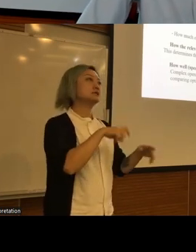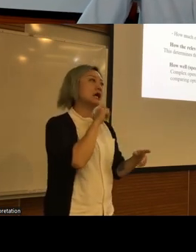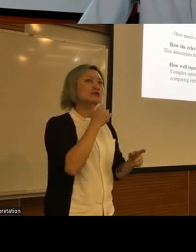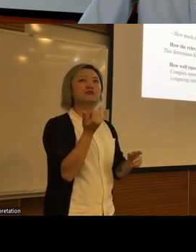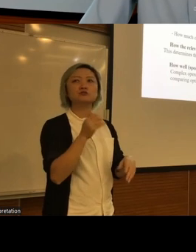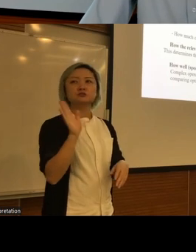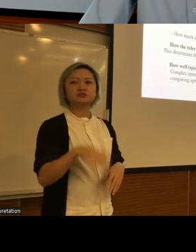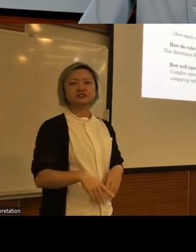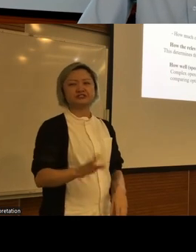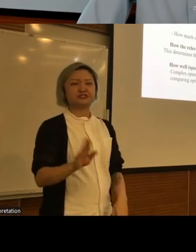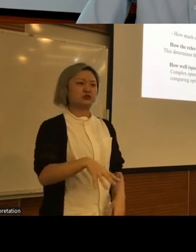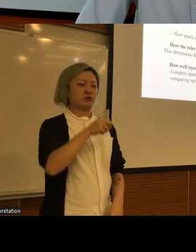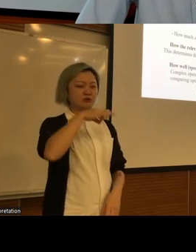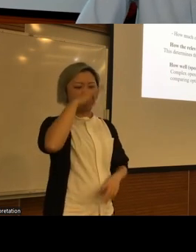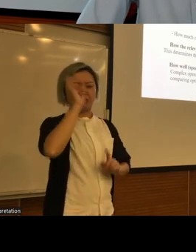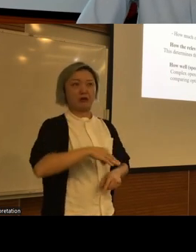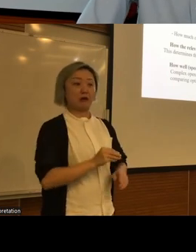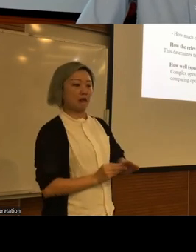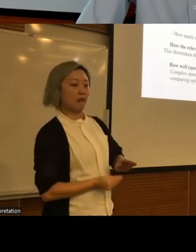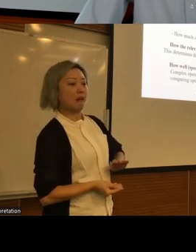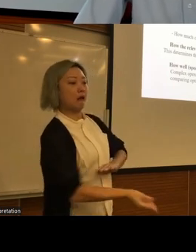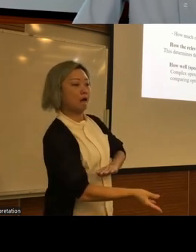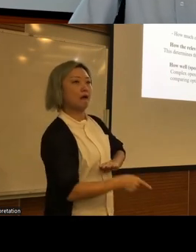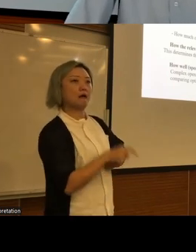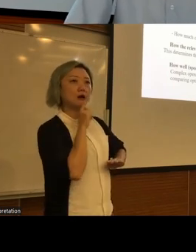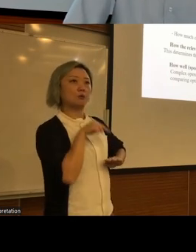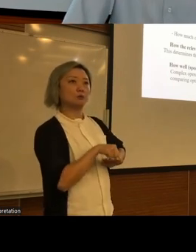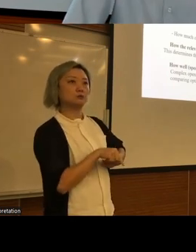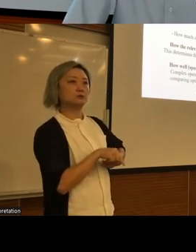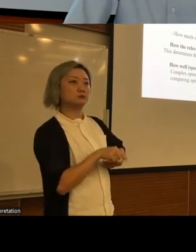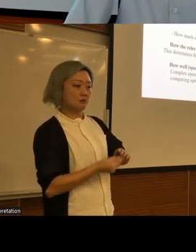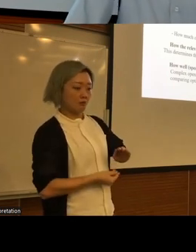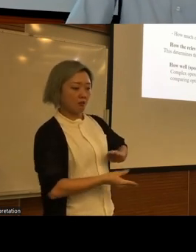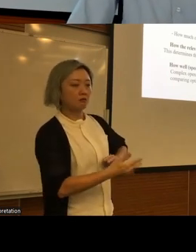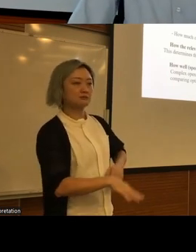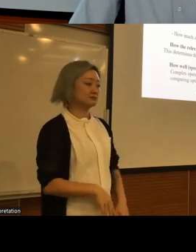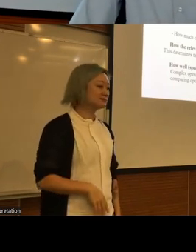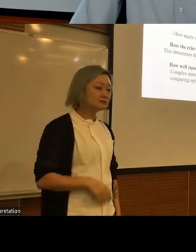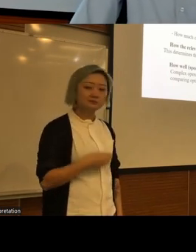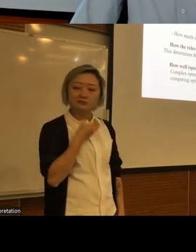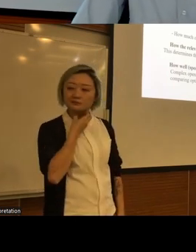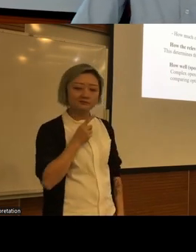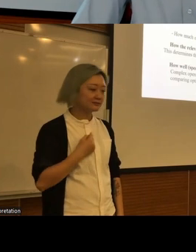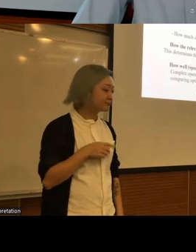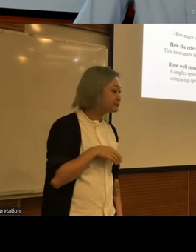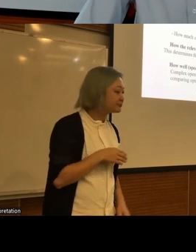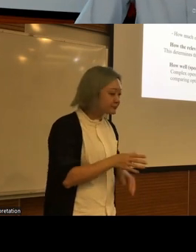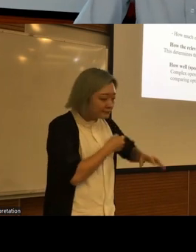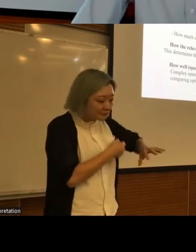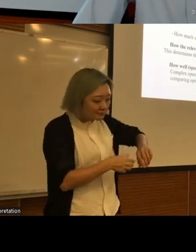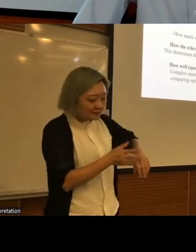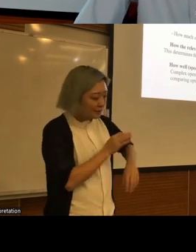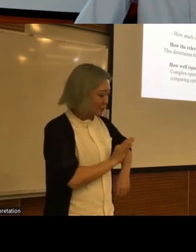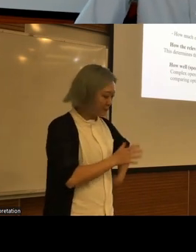that you use very rarely, then what you might do is perhaps put them in the back. So it would take you longer